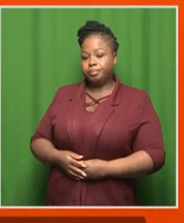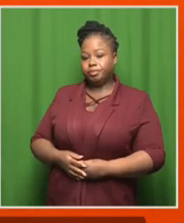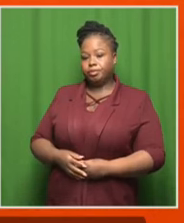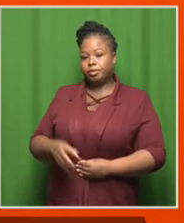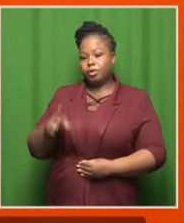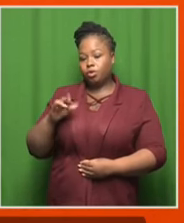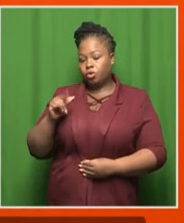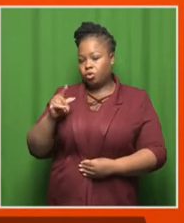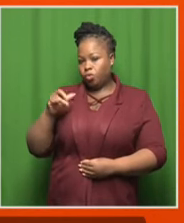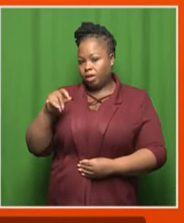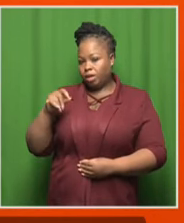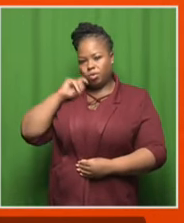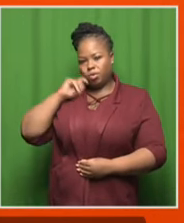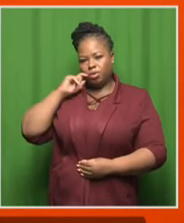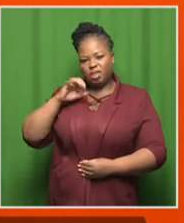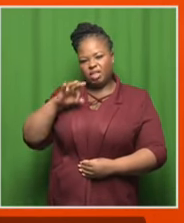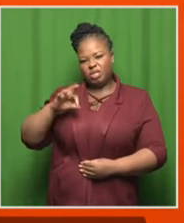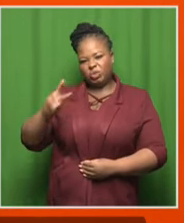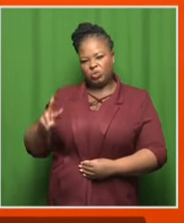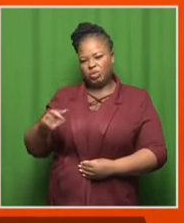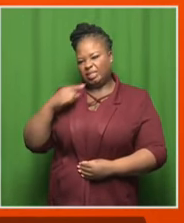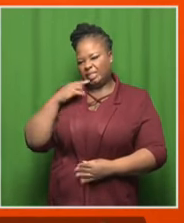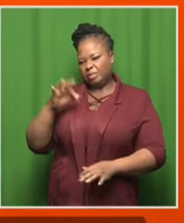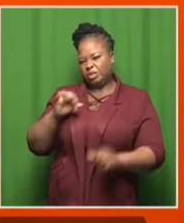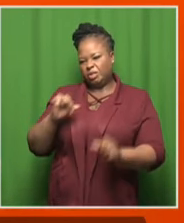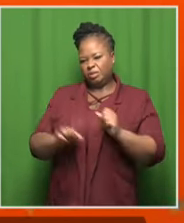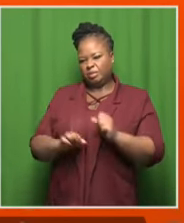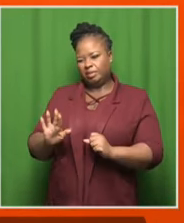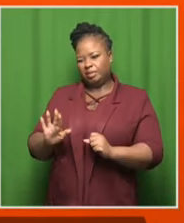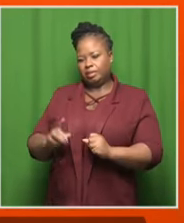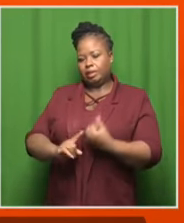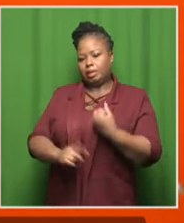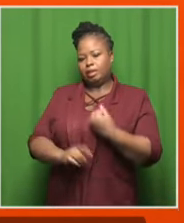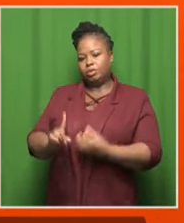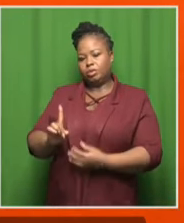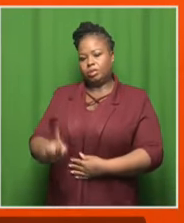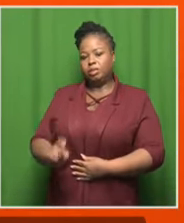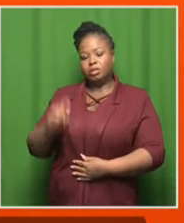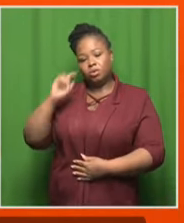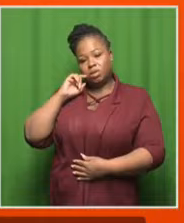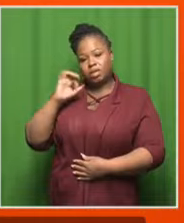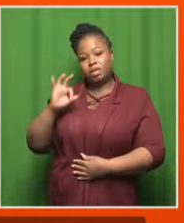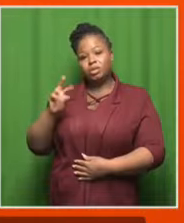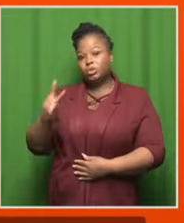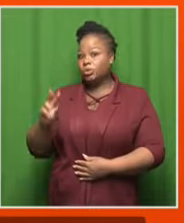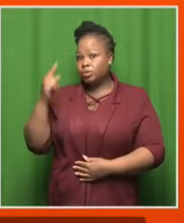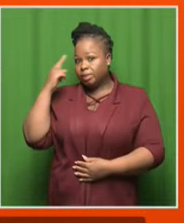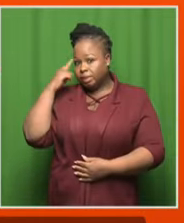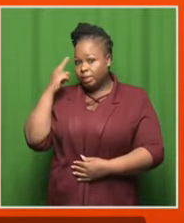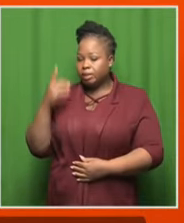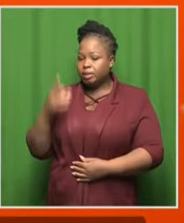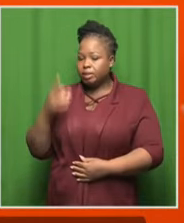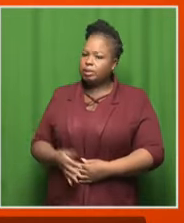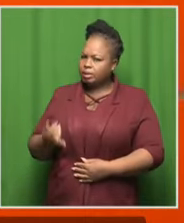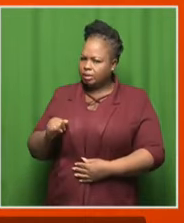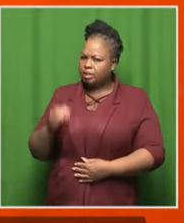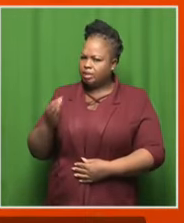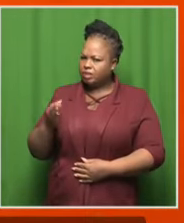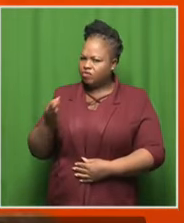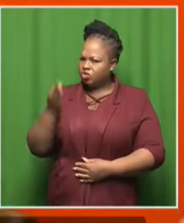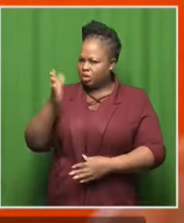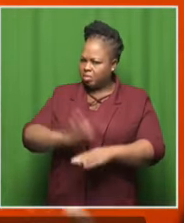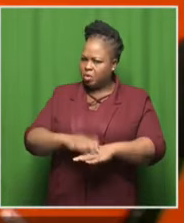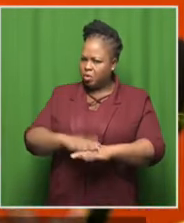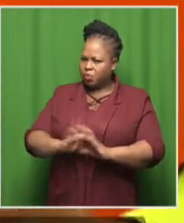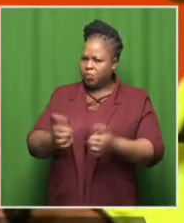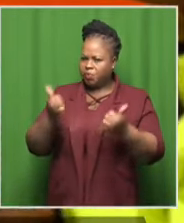Ronwen is 32 years old. They're asking me to rap in Joburg, but I just want to get this last question in. He's 32. Do you think he still has a good few years left